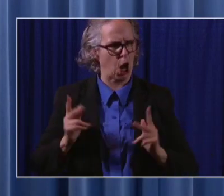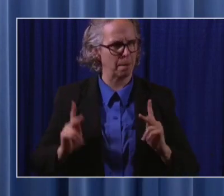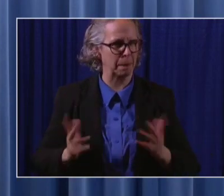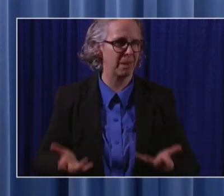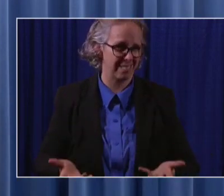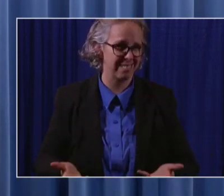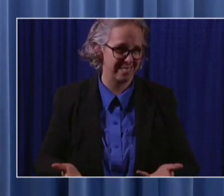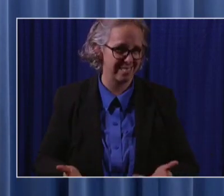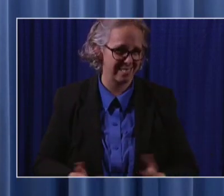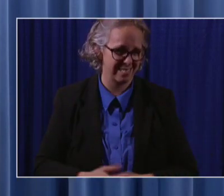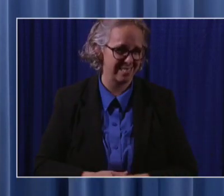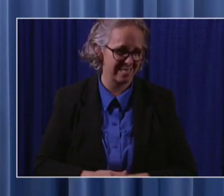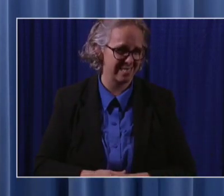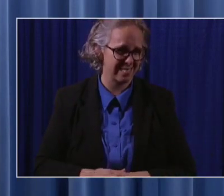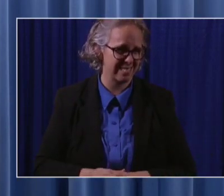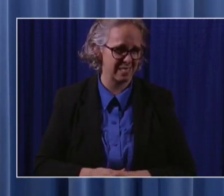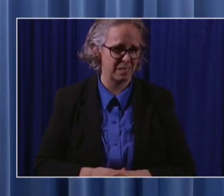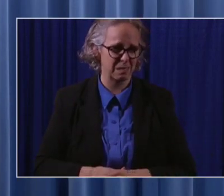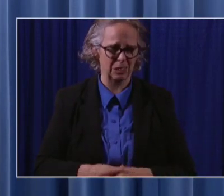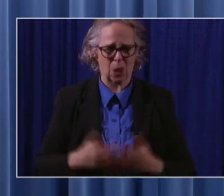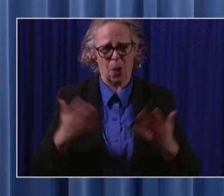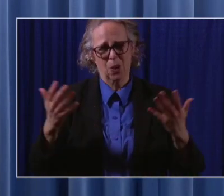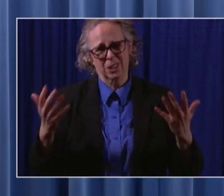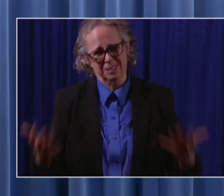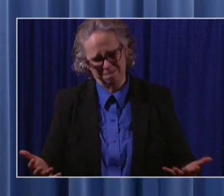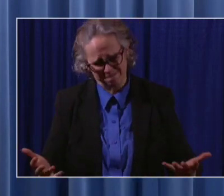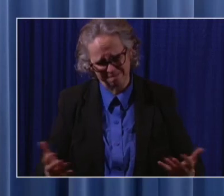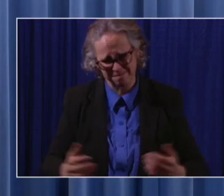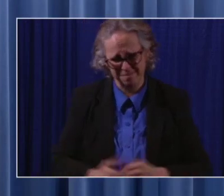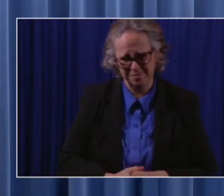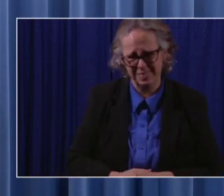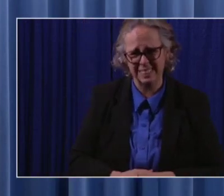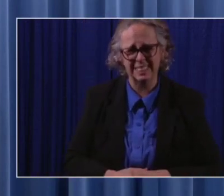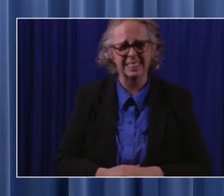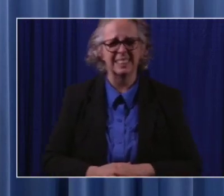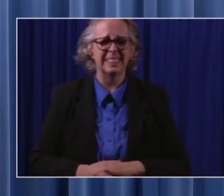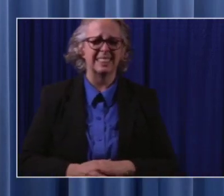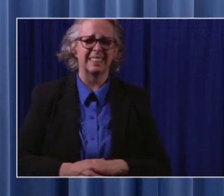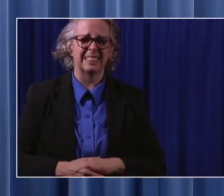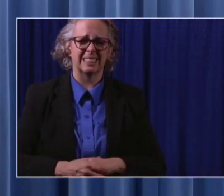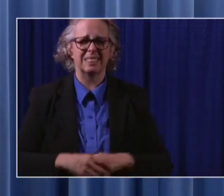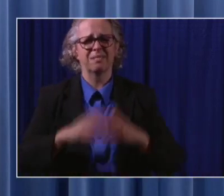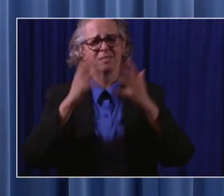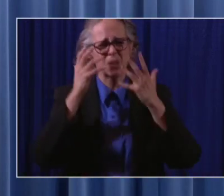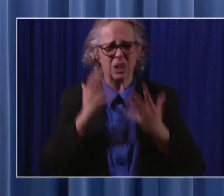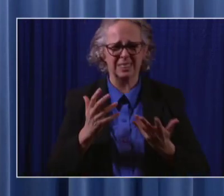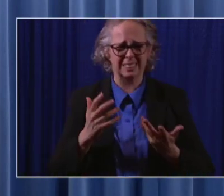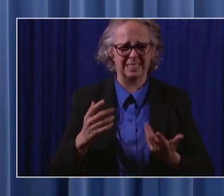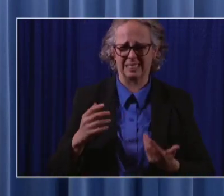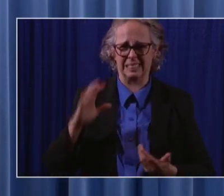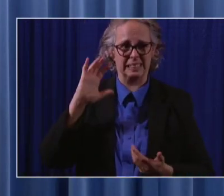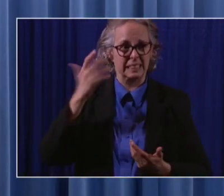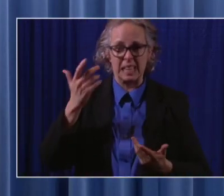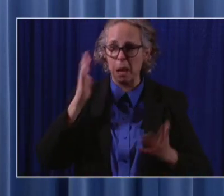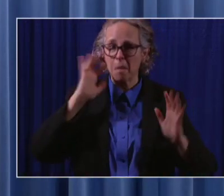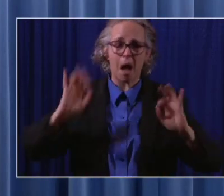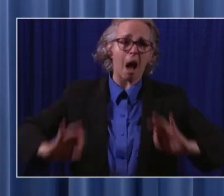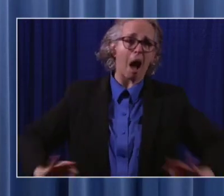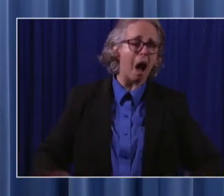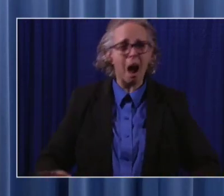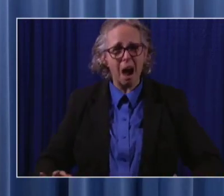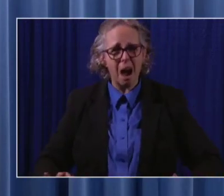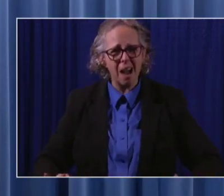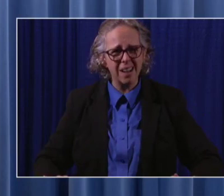these, unfortunately, while may have been very benign and just fine in normal times, that these are not